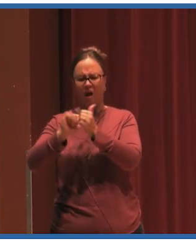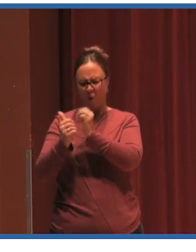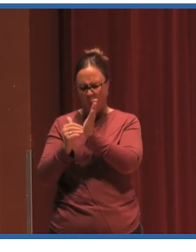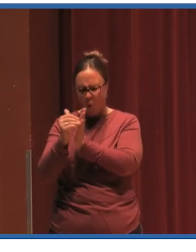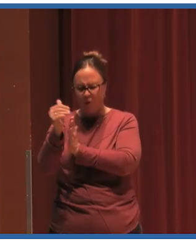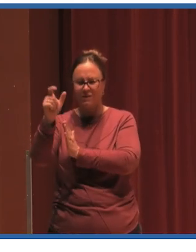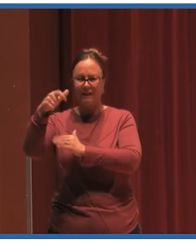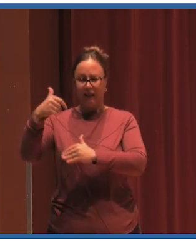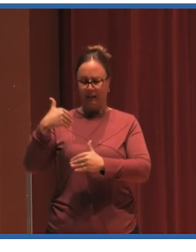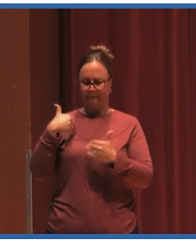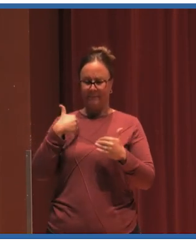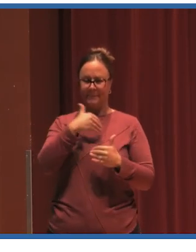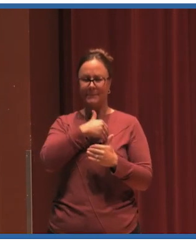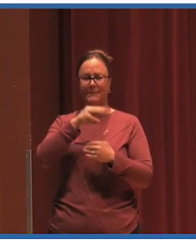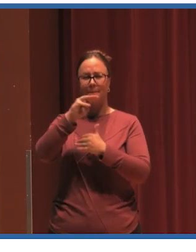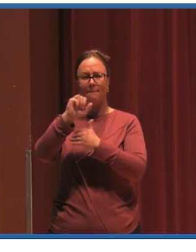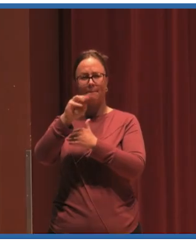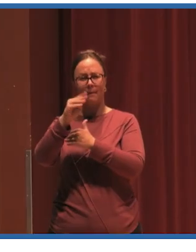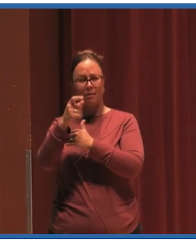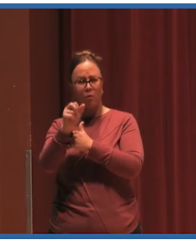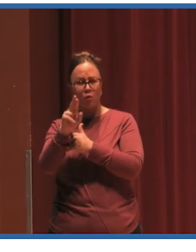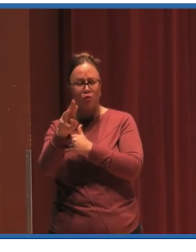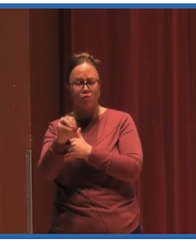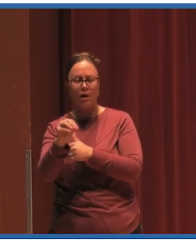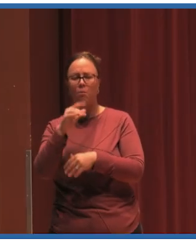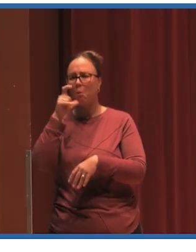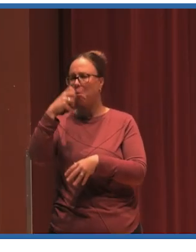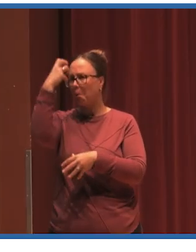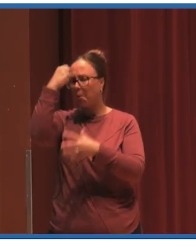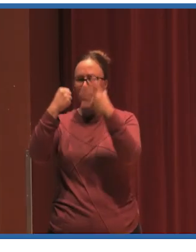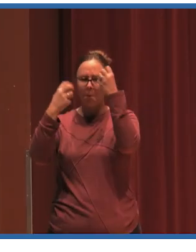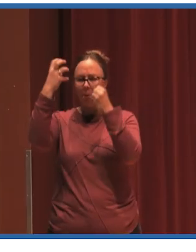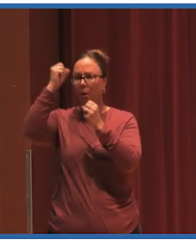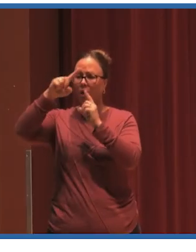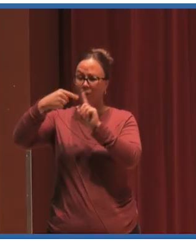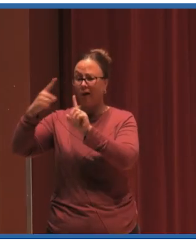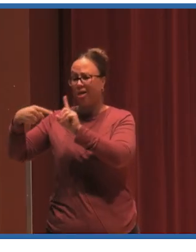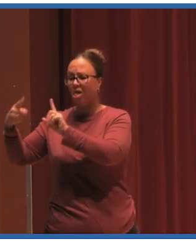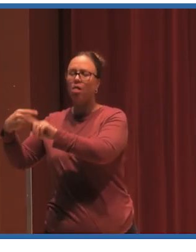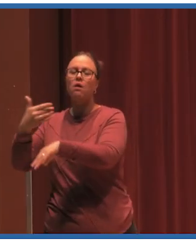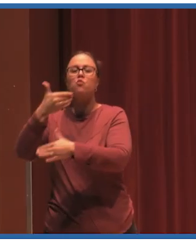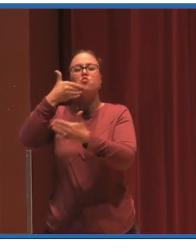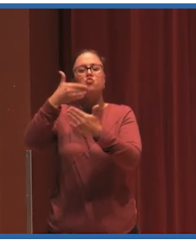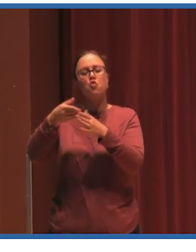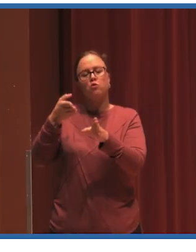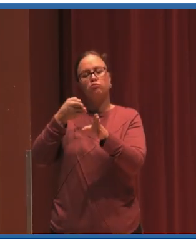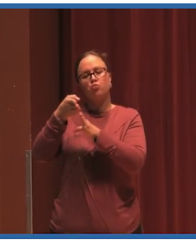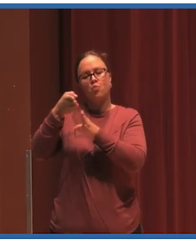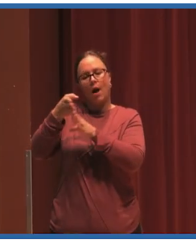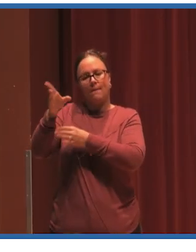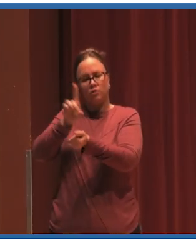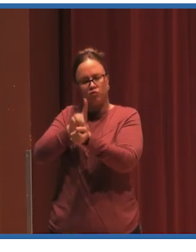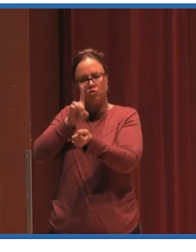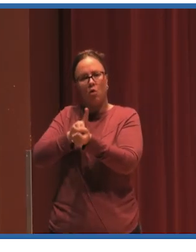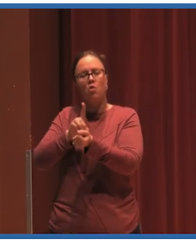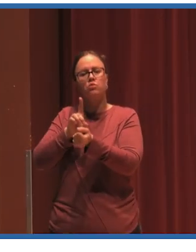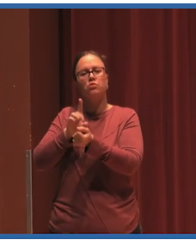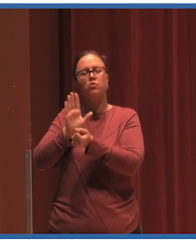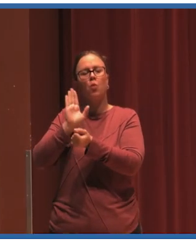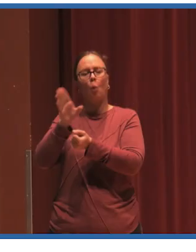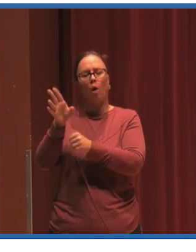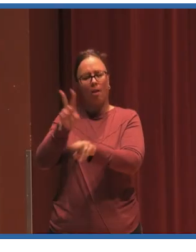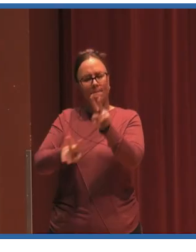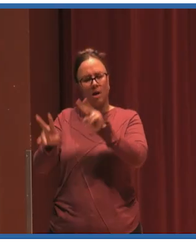You don't have to memorize what your schedules for immunizations. You know, a good primary care doctor with modern electronic medical